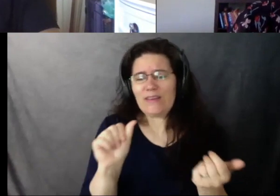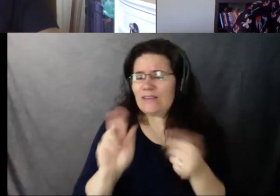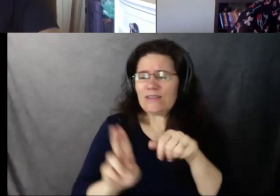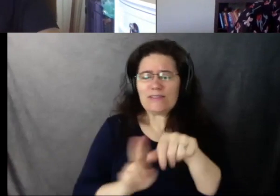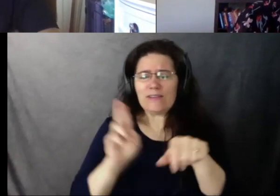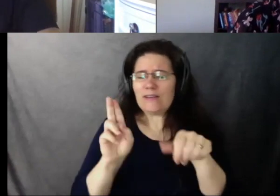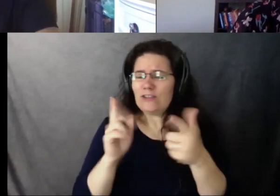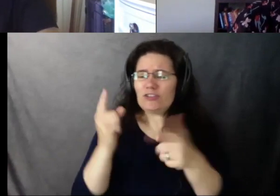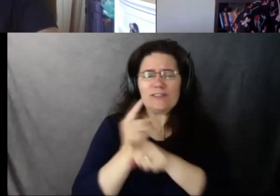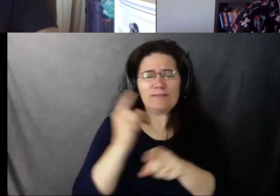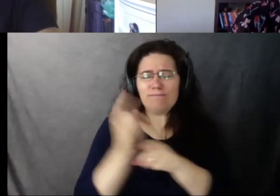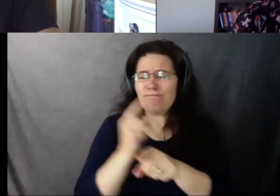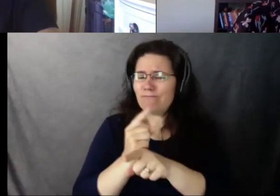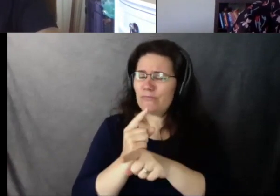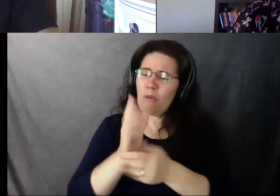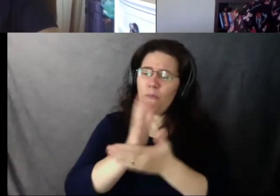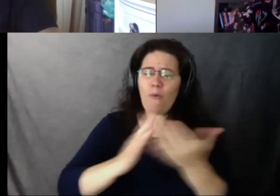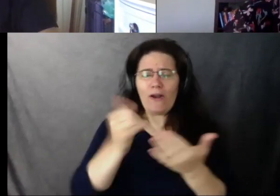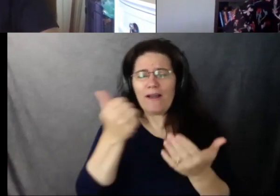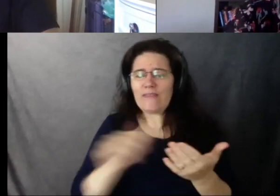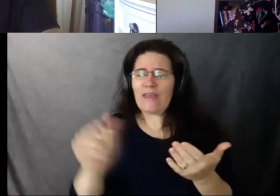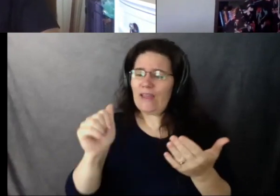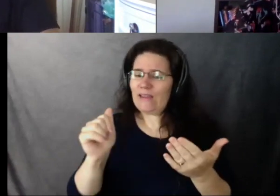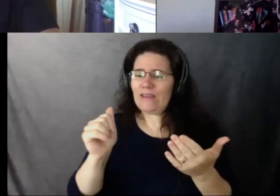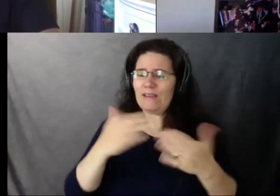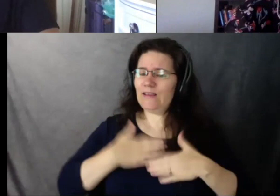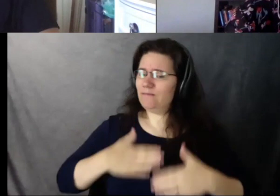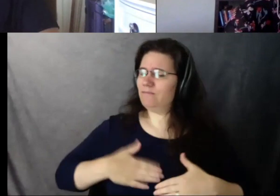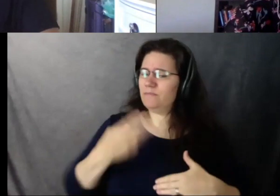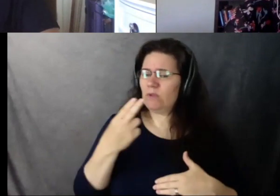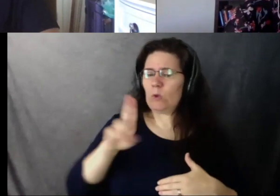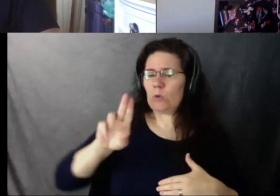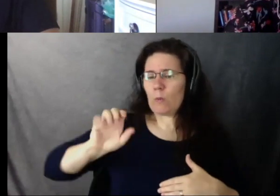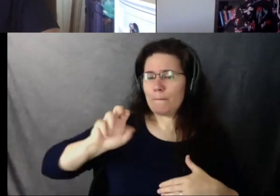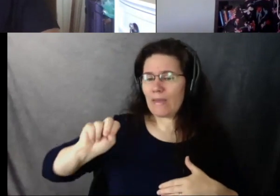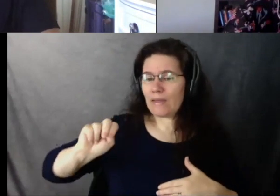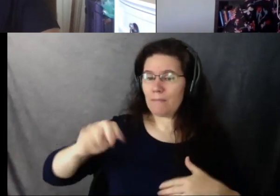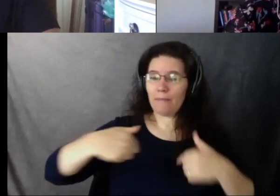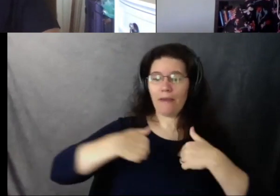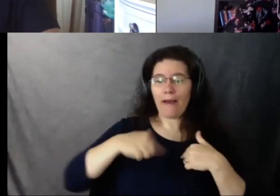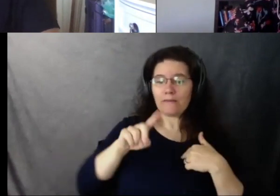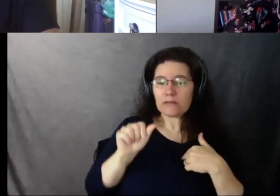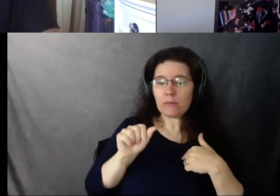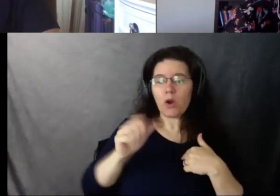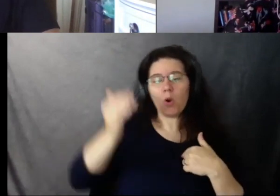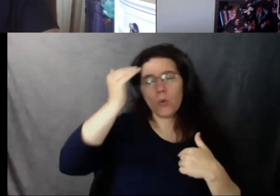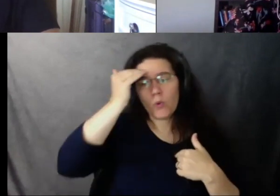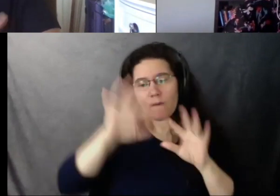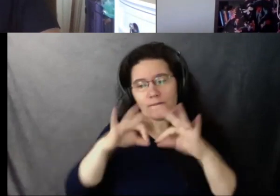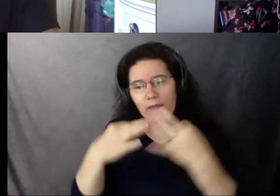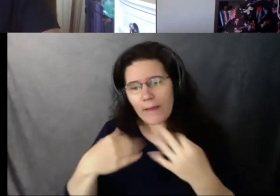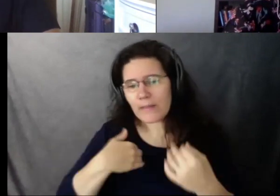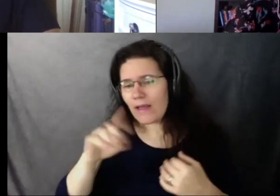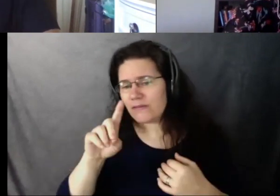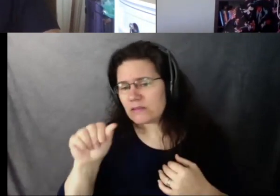whether you're someone who has a disability or someone who knows someone with a disability within your family, it's